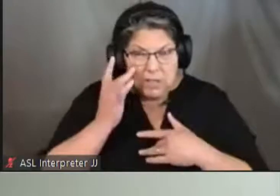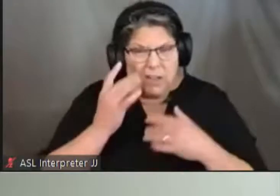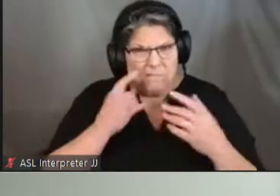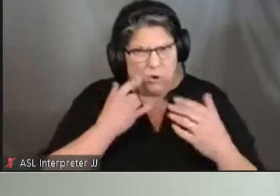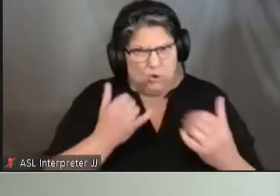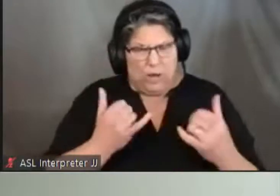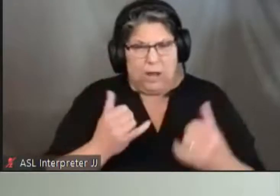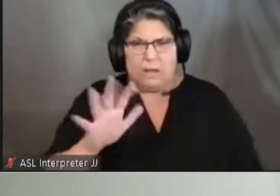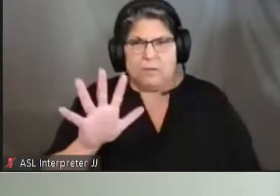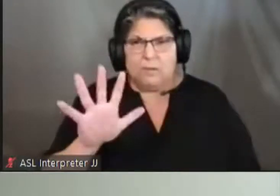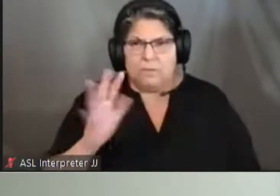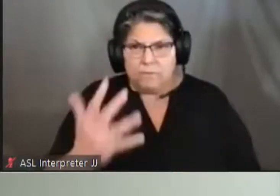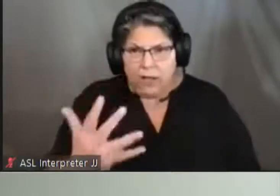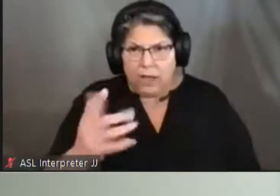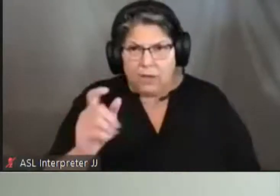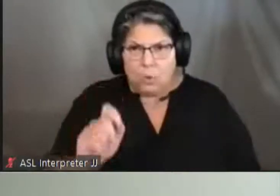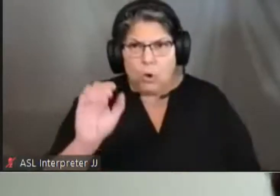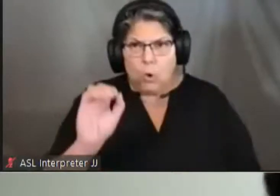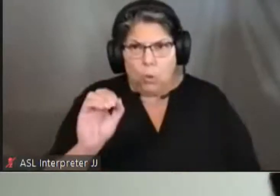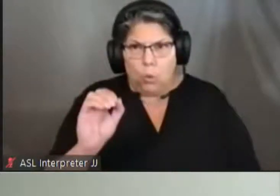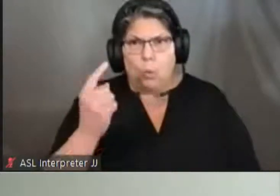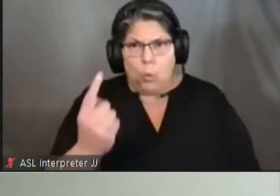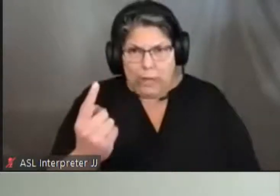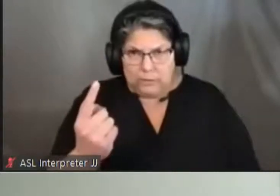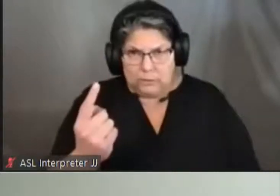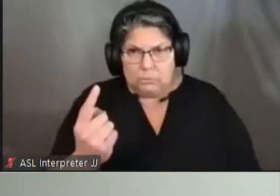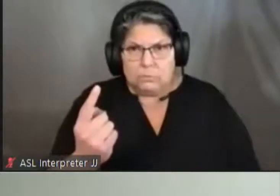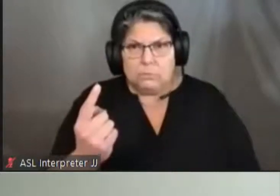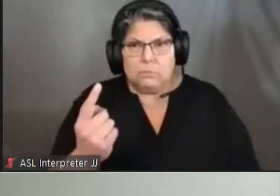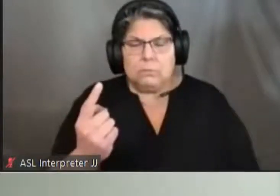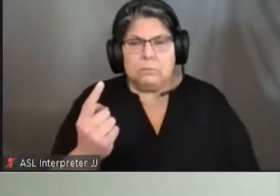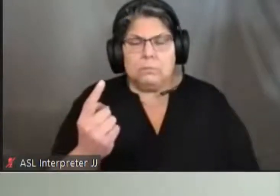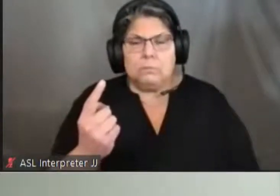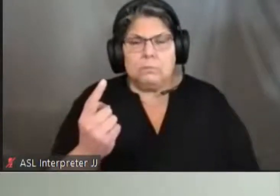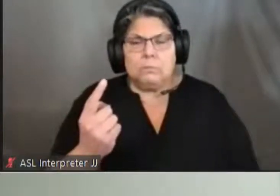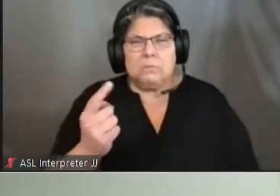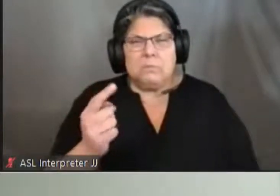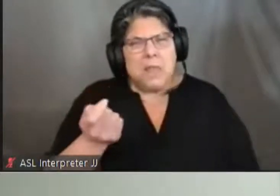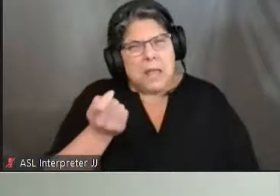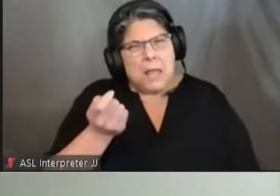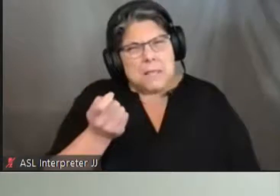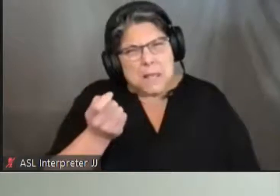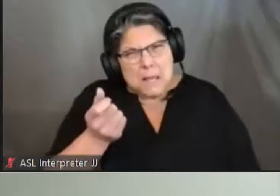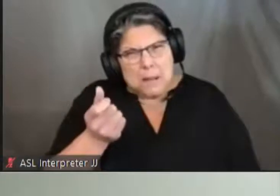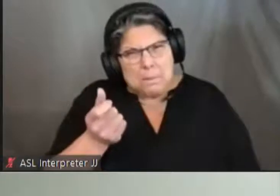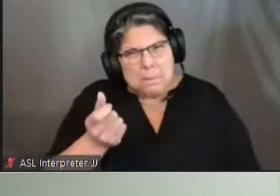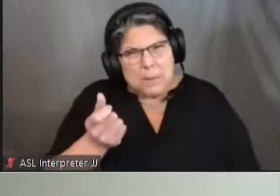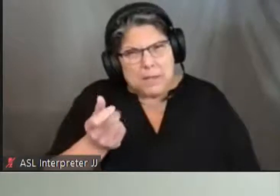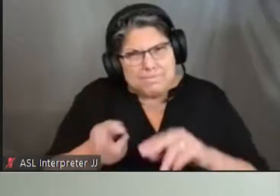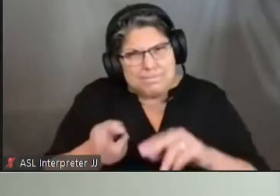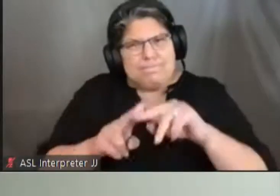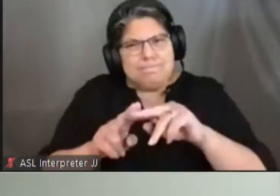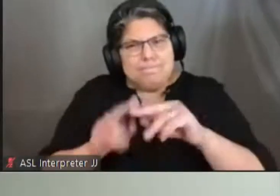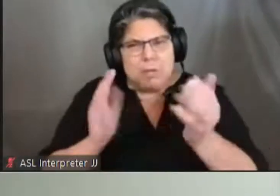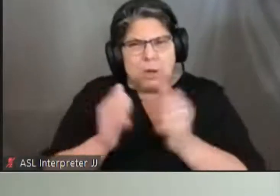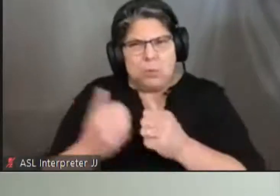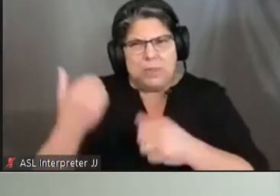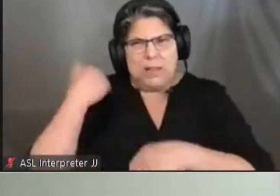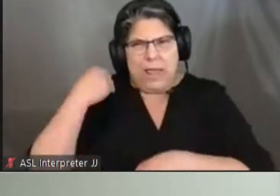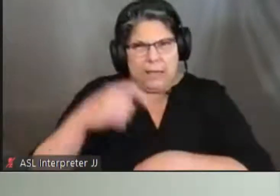5.01, and that is just a little bit elevated from the last time we